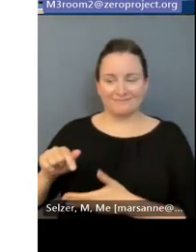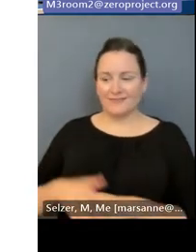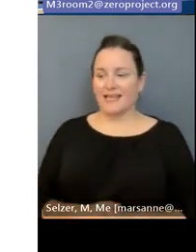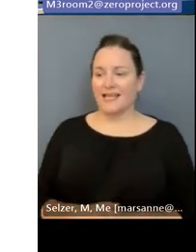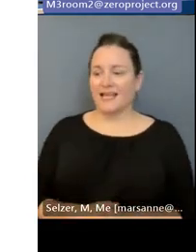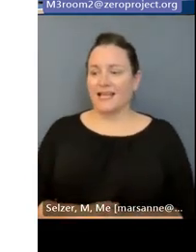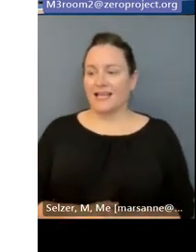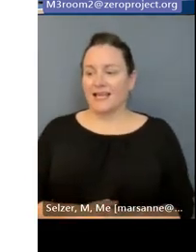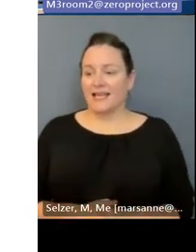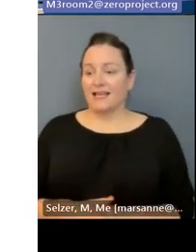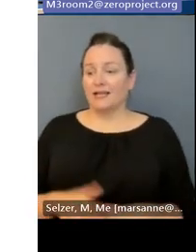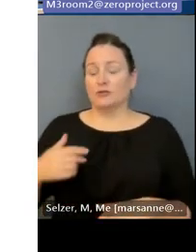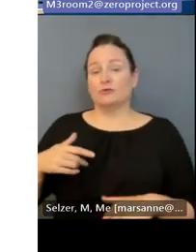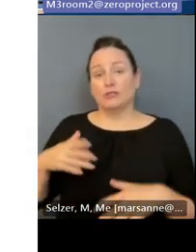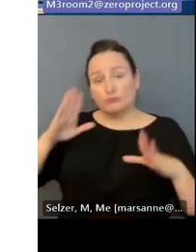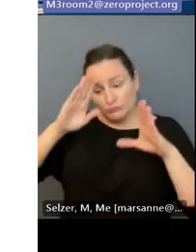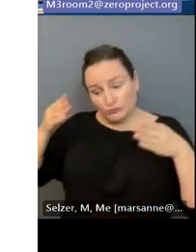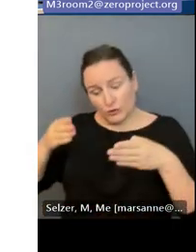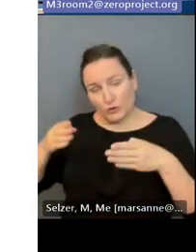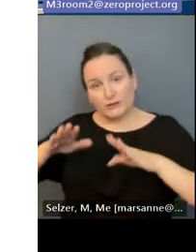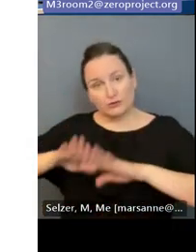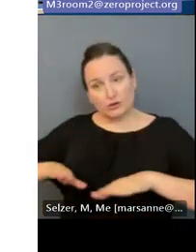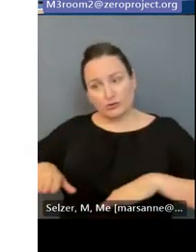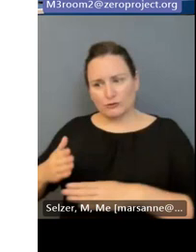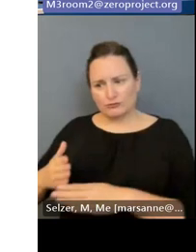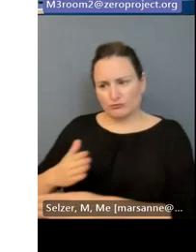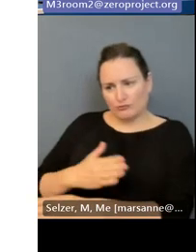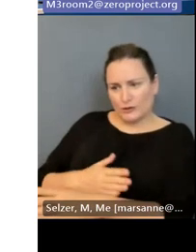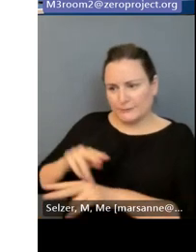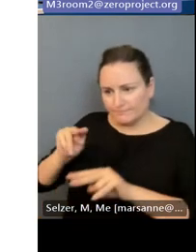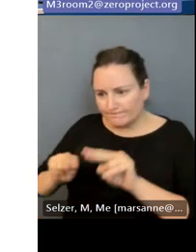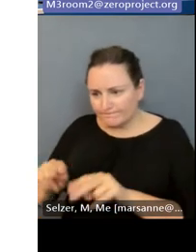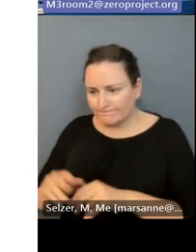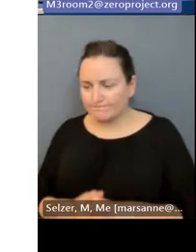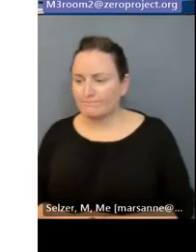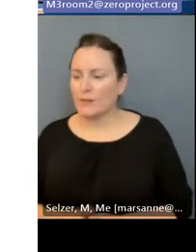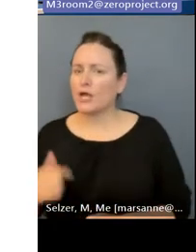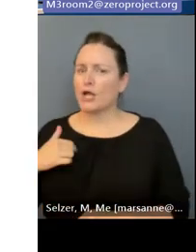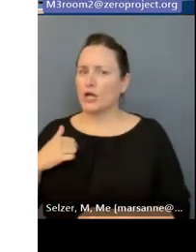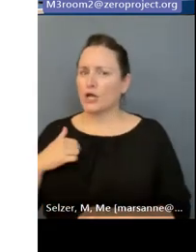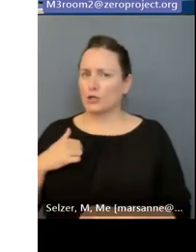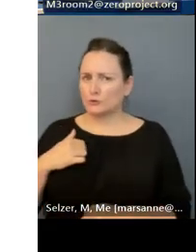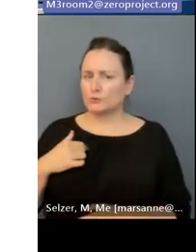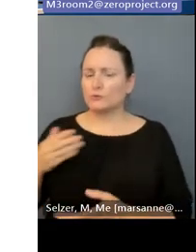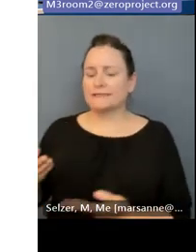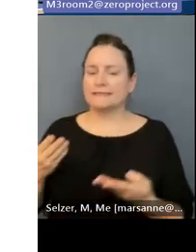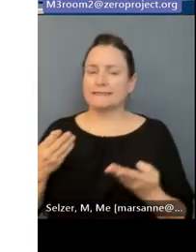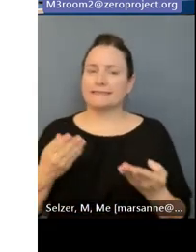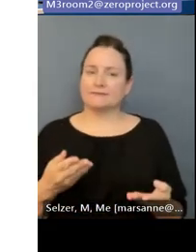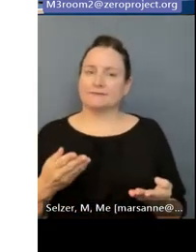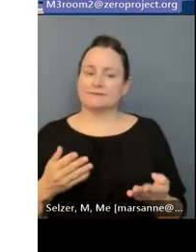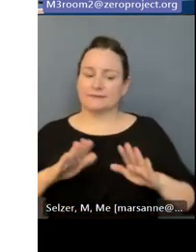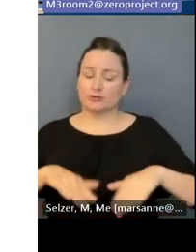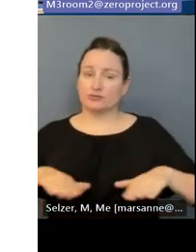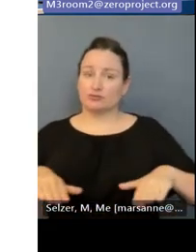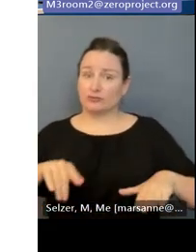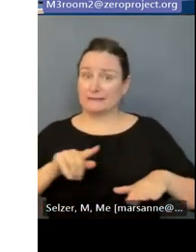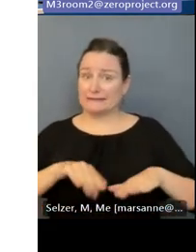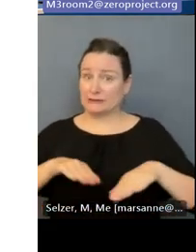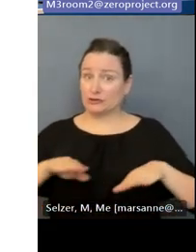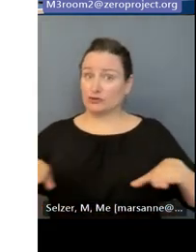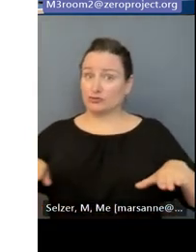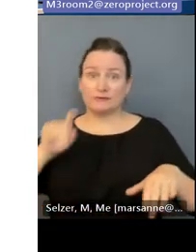provides home-based and online therapeutic services pan-India to children from age, majority of children are from age